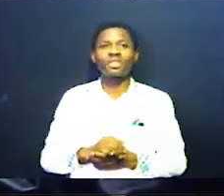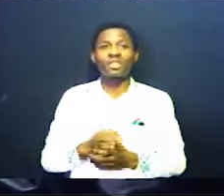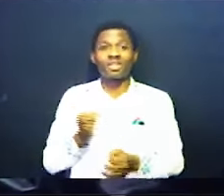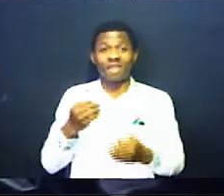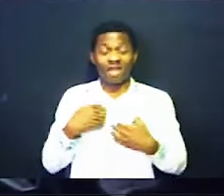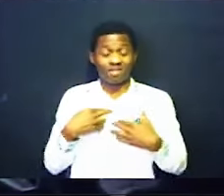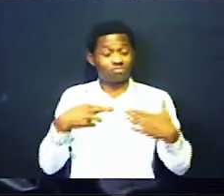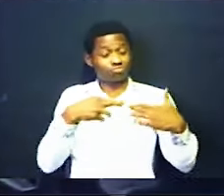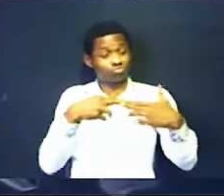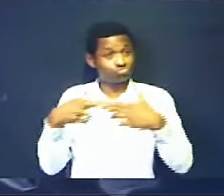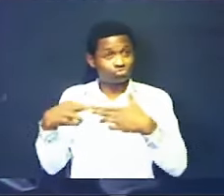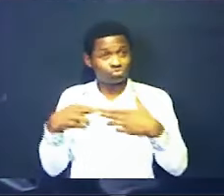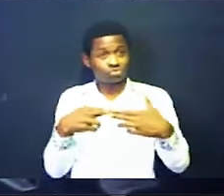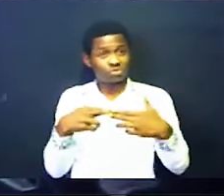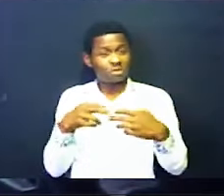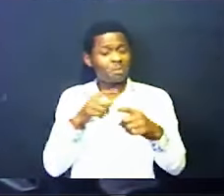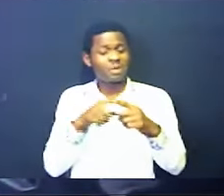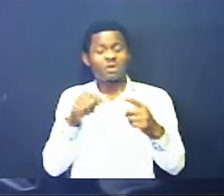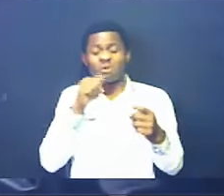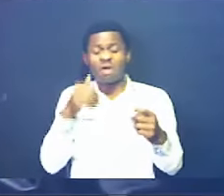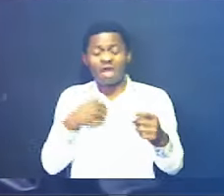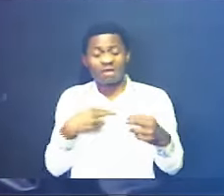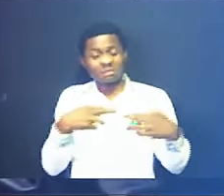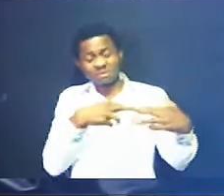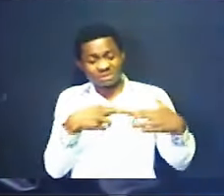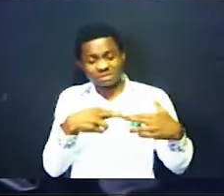ayonkofa ennim no edetuate ene ba.